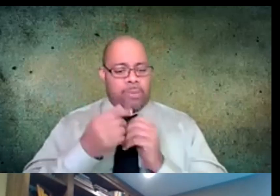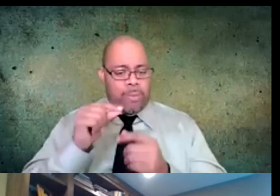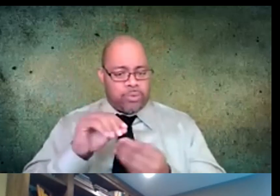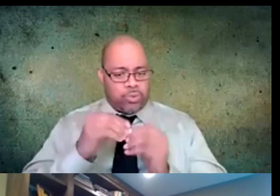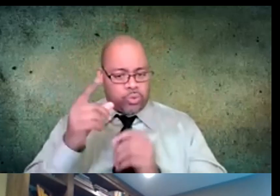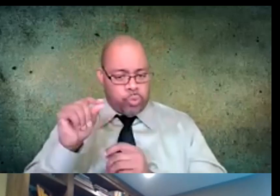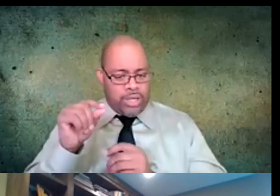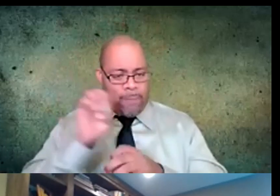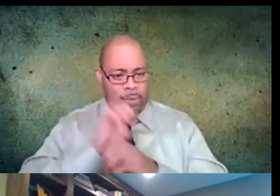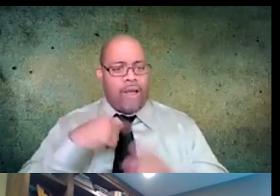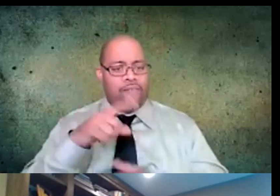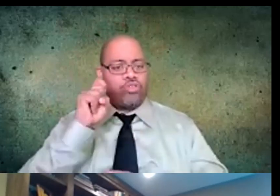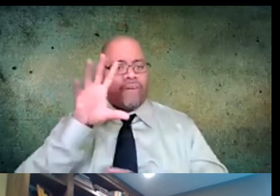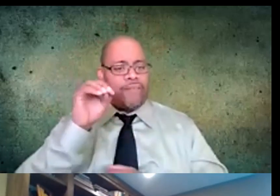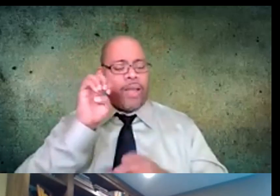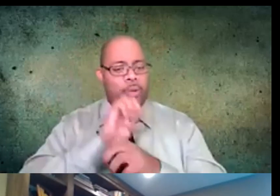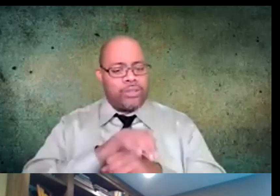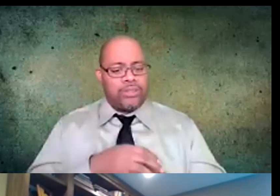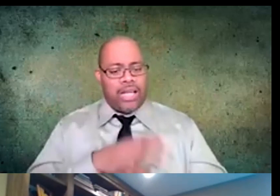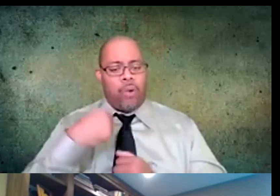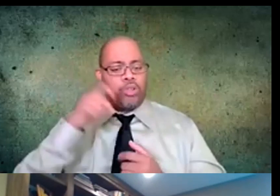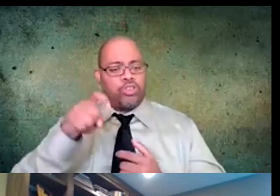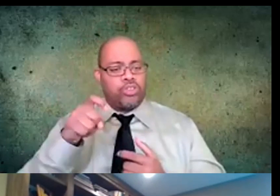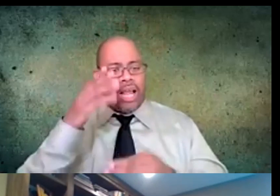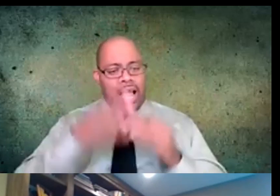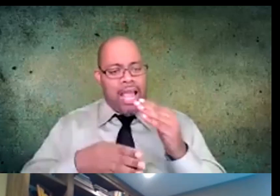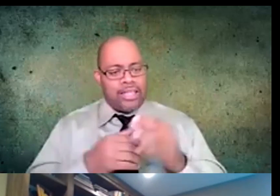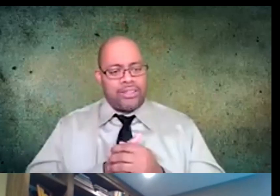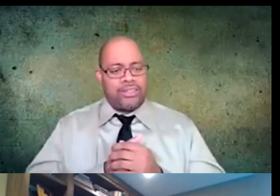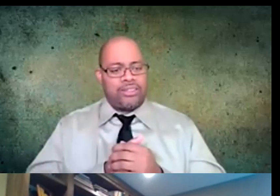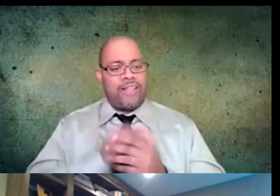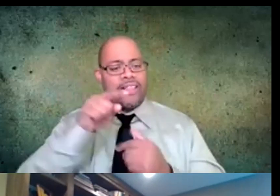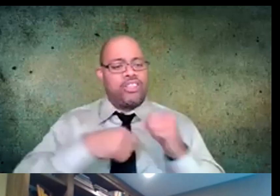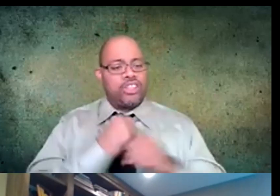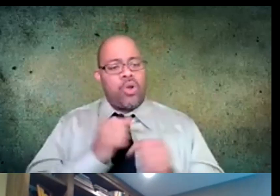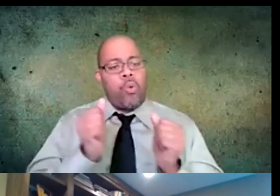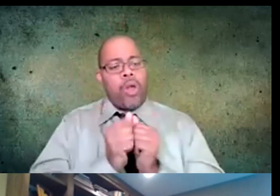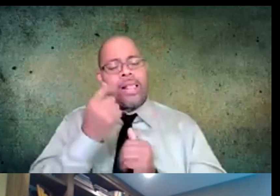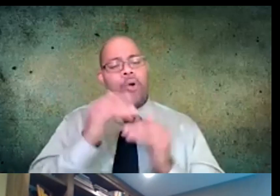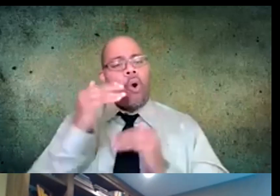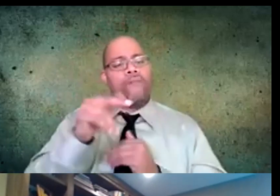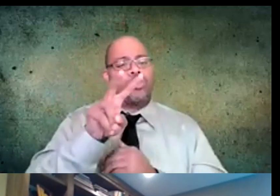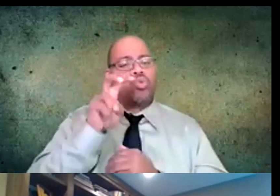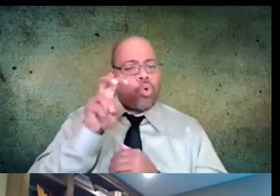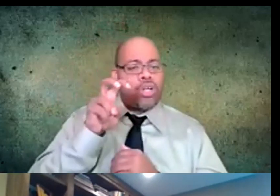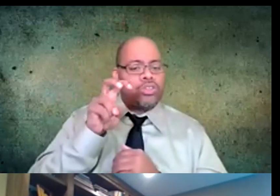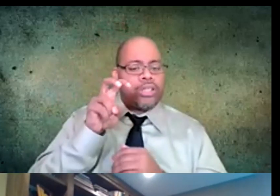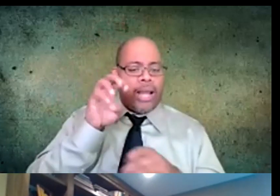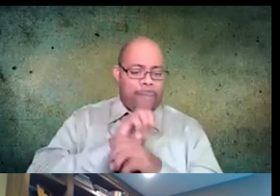have 150 employees, and we should end this year with a little over 200